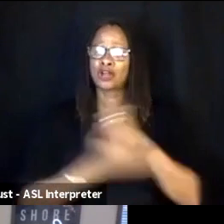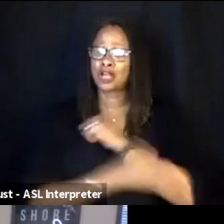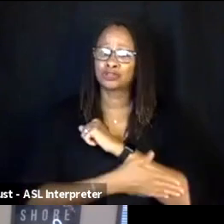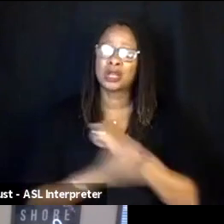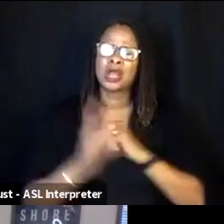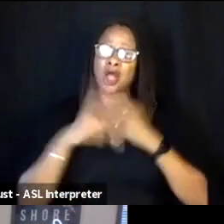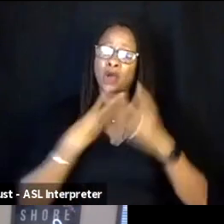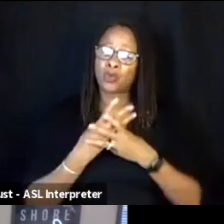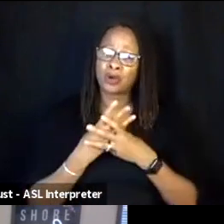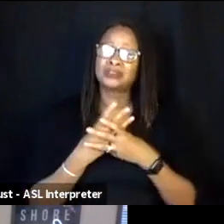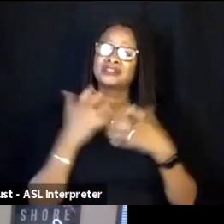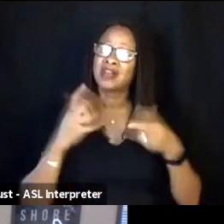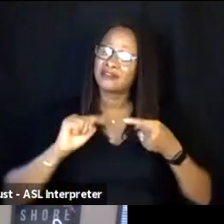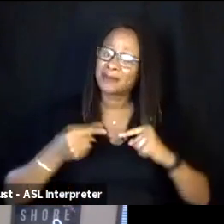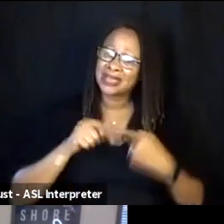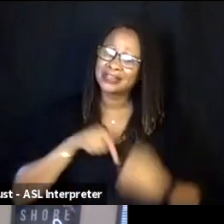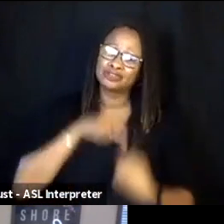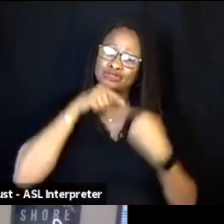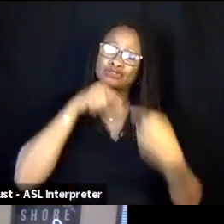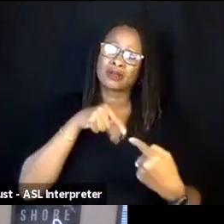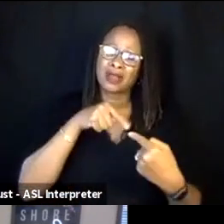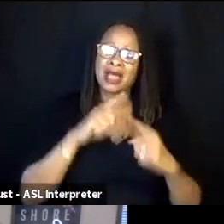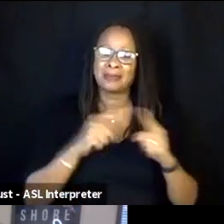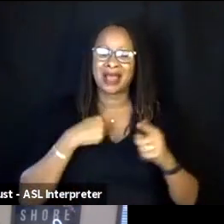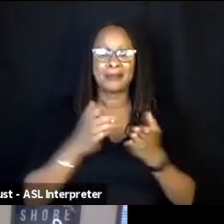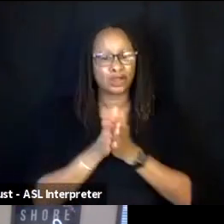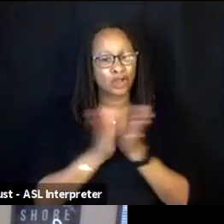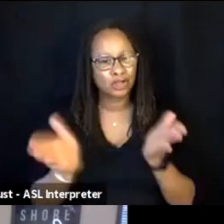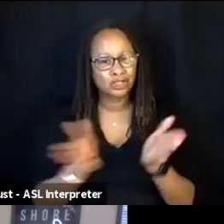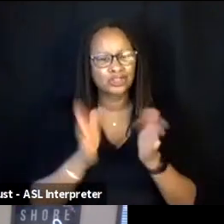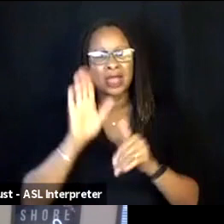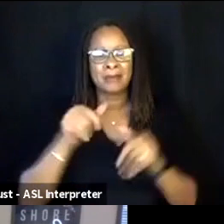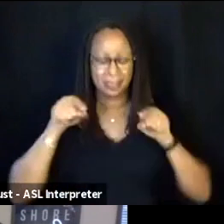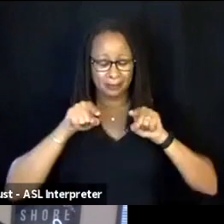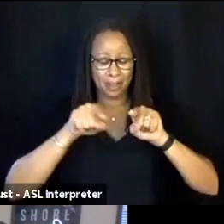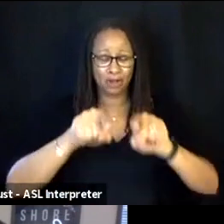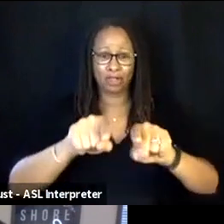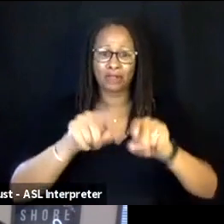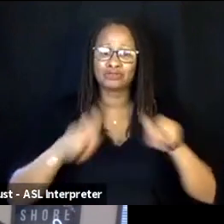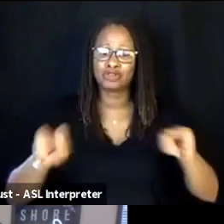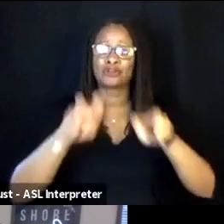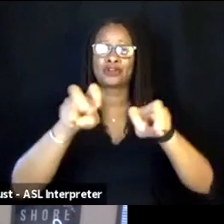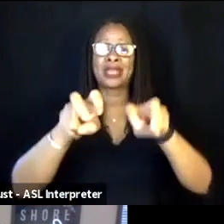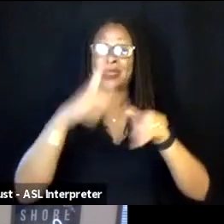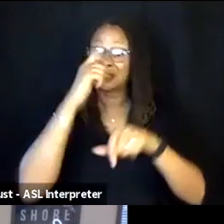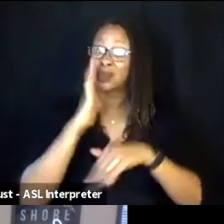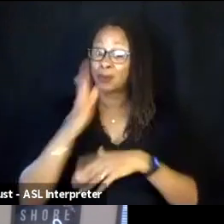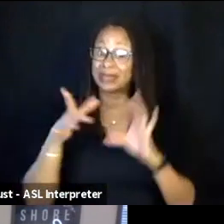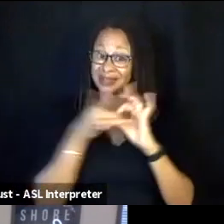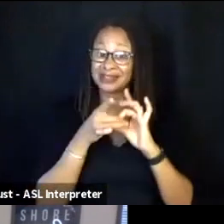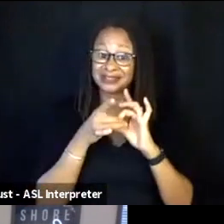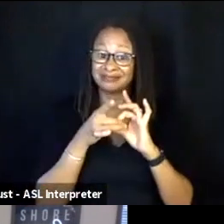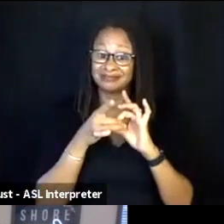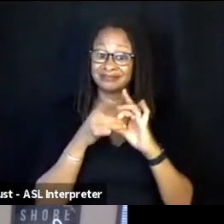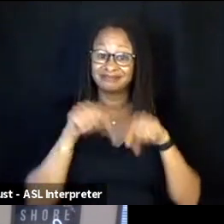Of course, there's a lot of pain and struggle, but I'm encouraged by those parallel journeys because they're absolutely connected and they are one, just